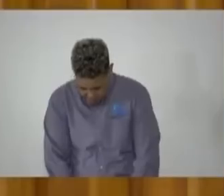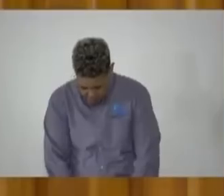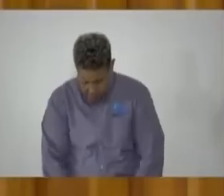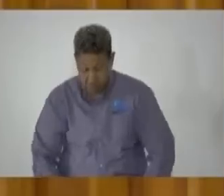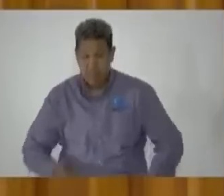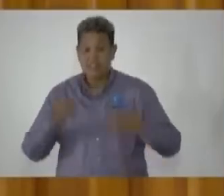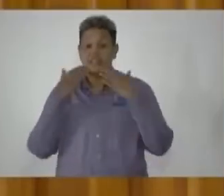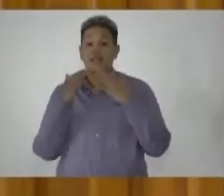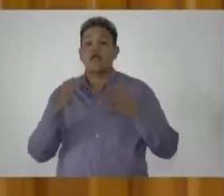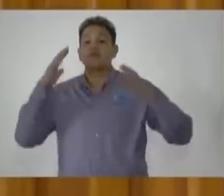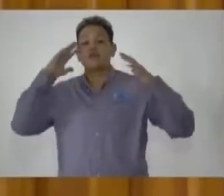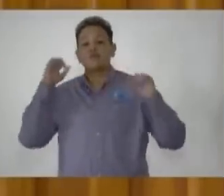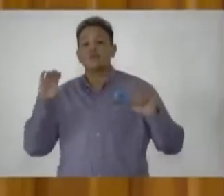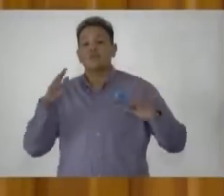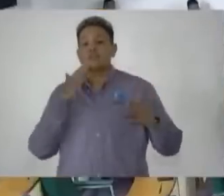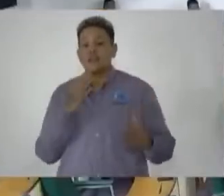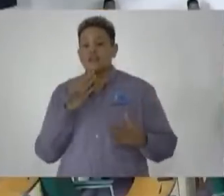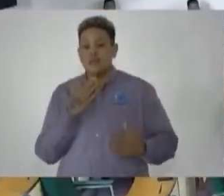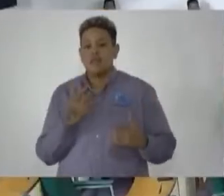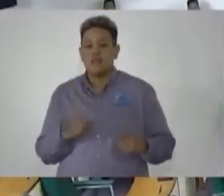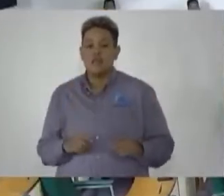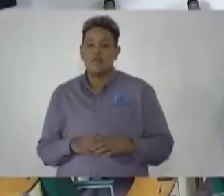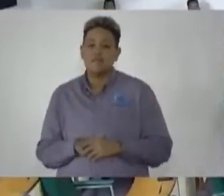Thank you very much, Mr. President.